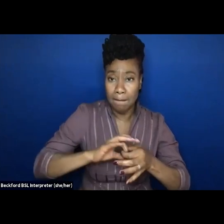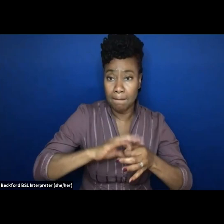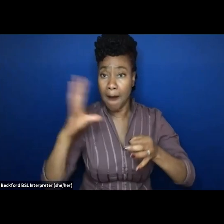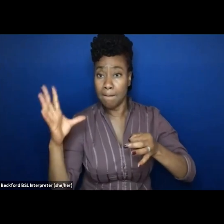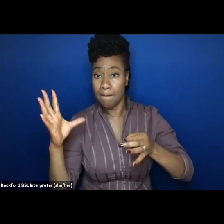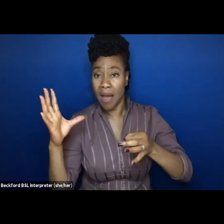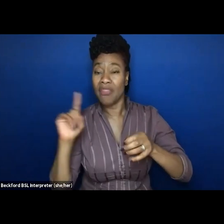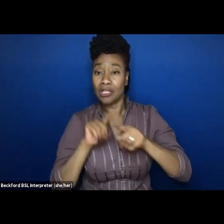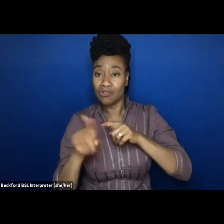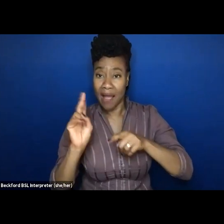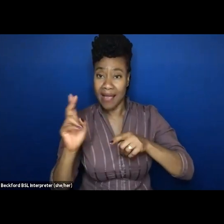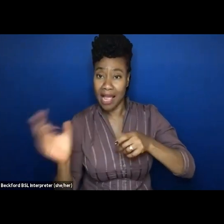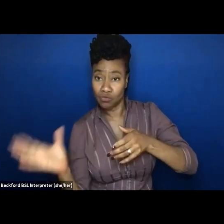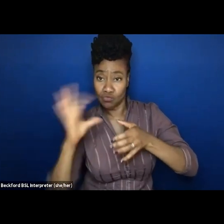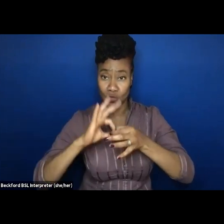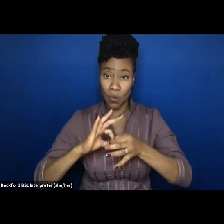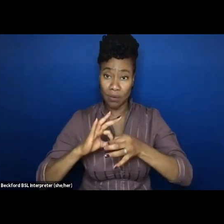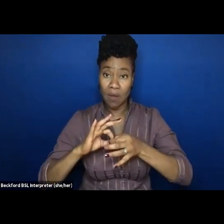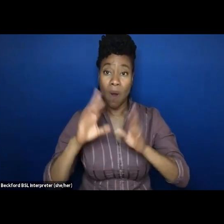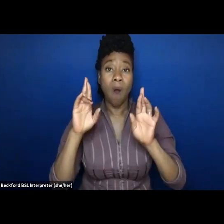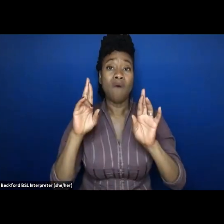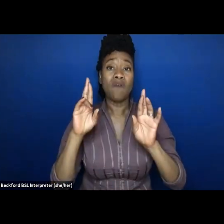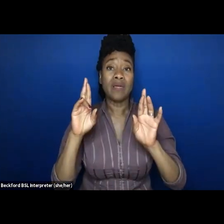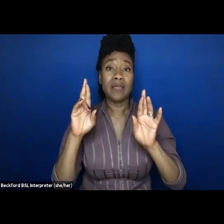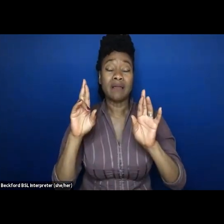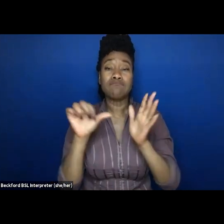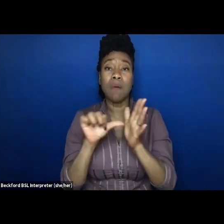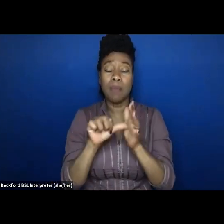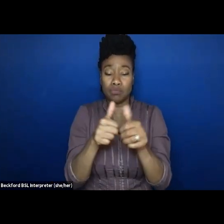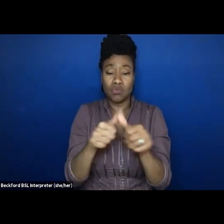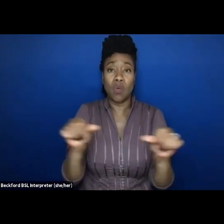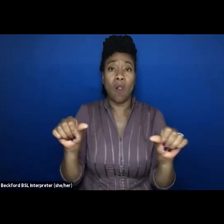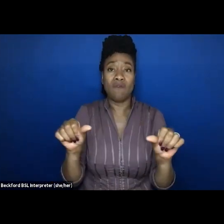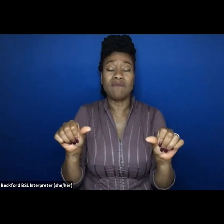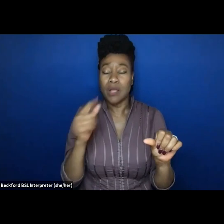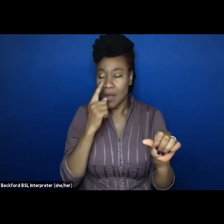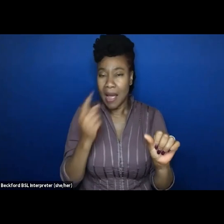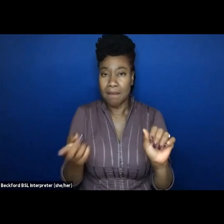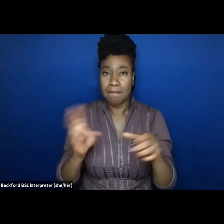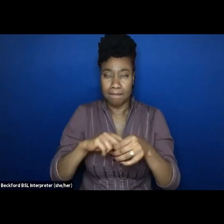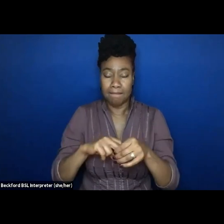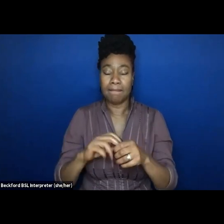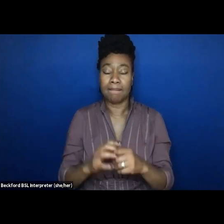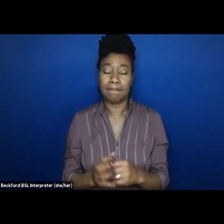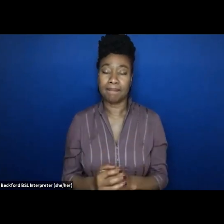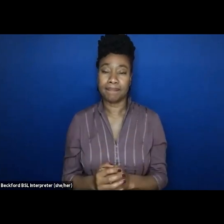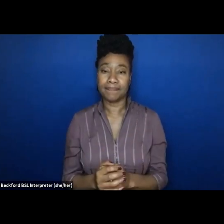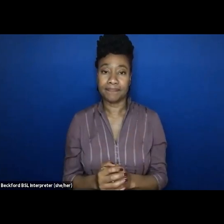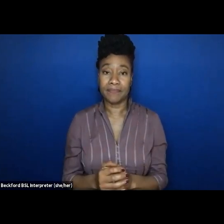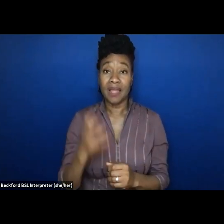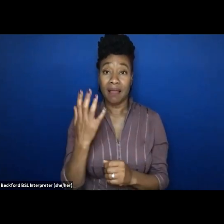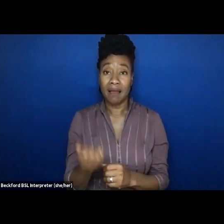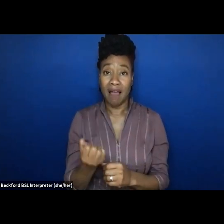and hopefully it will come back and you'll be able to rejoin us. We have British